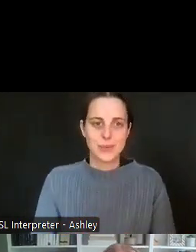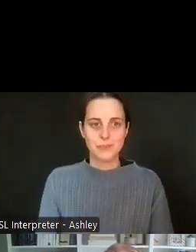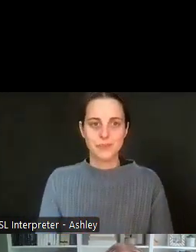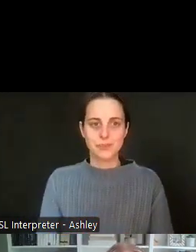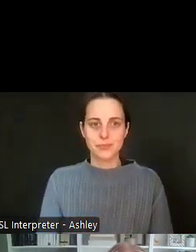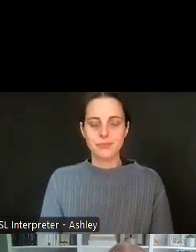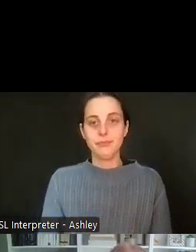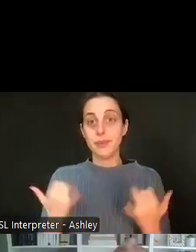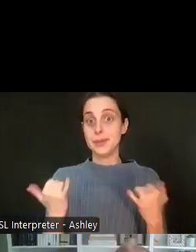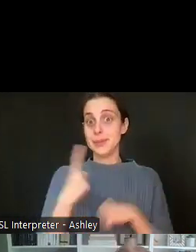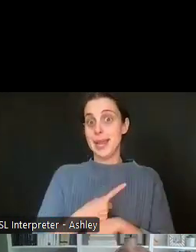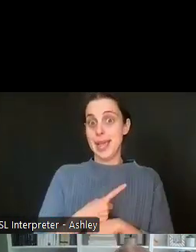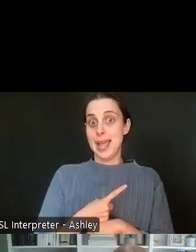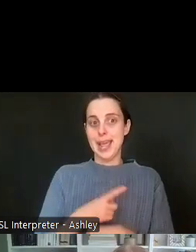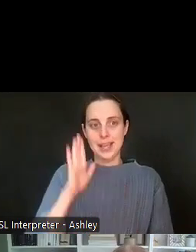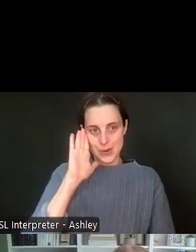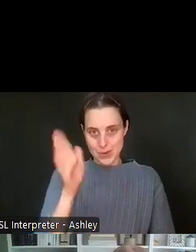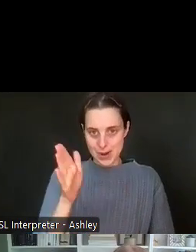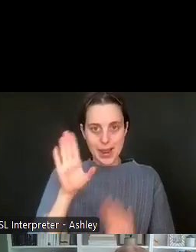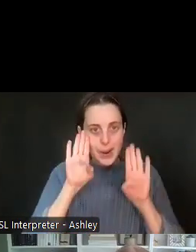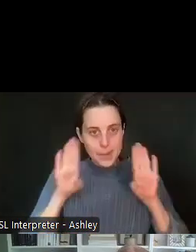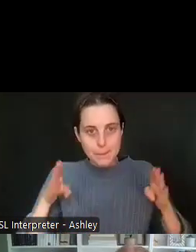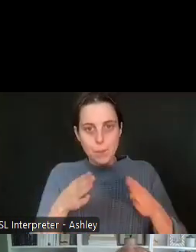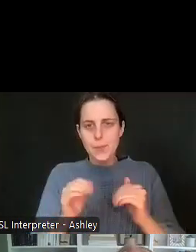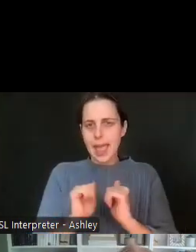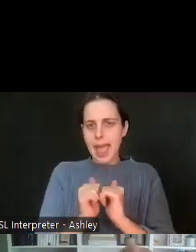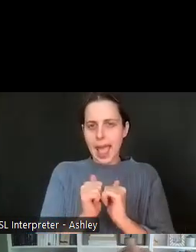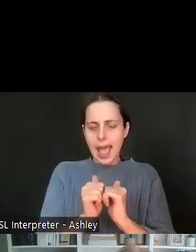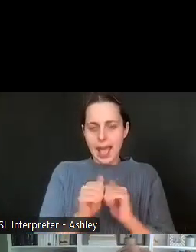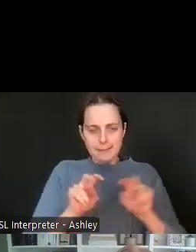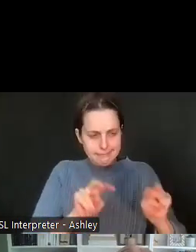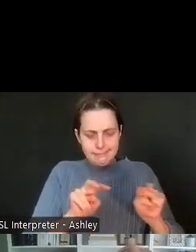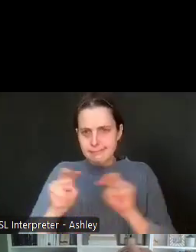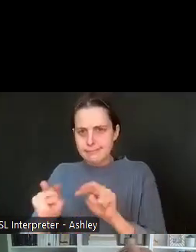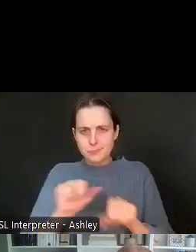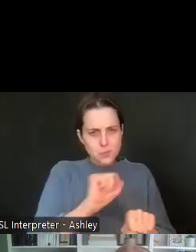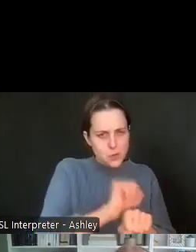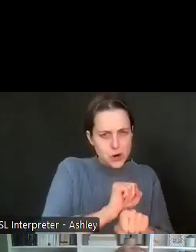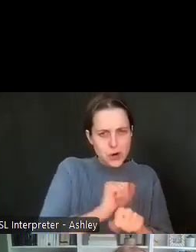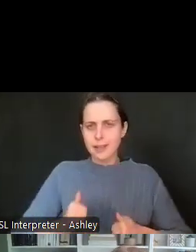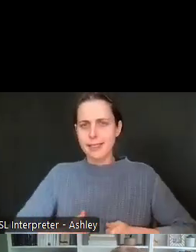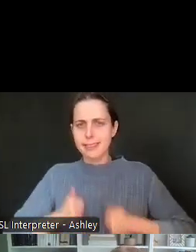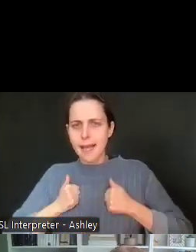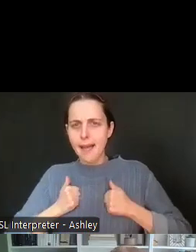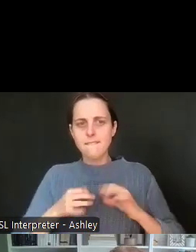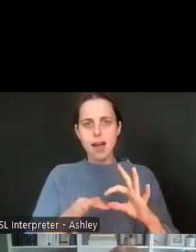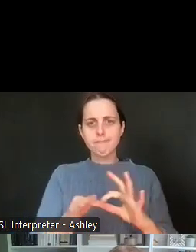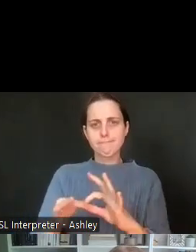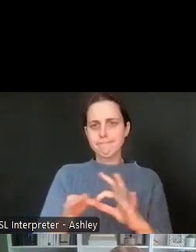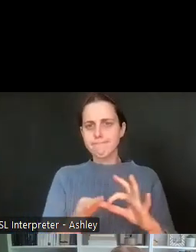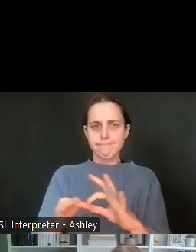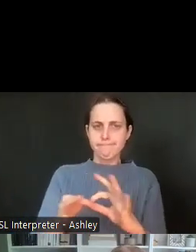going to look at how can we improve work-life harmony. And what's going to be different about